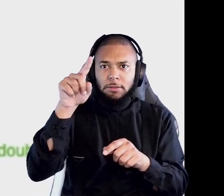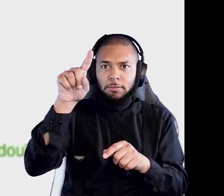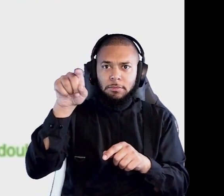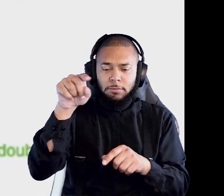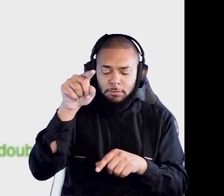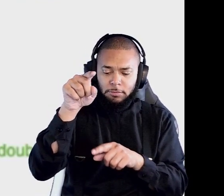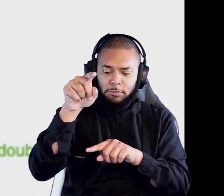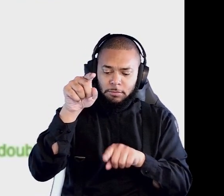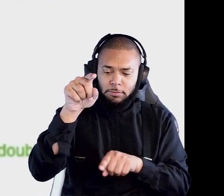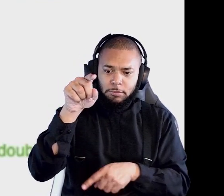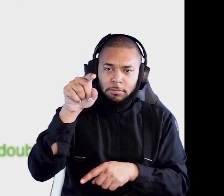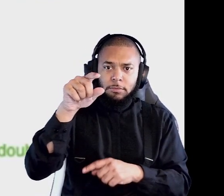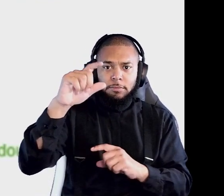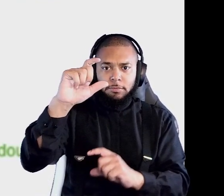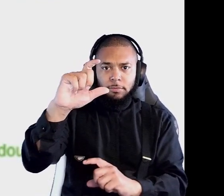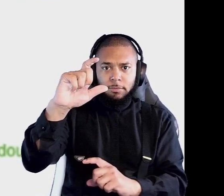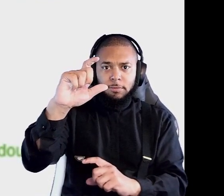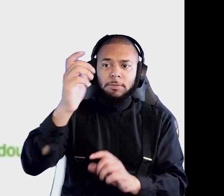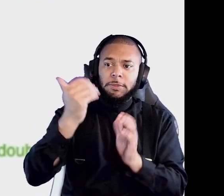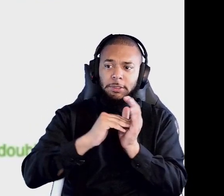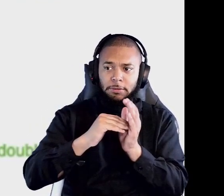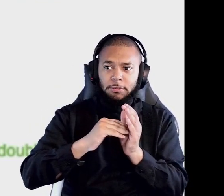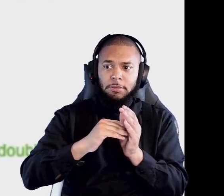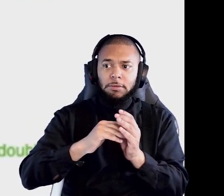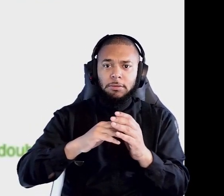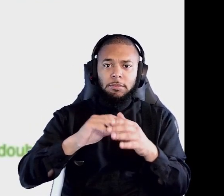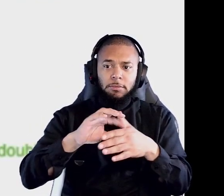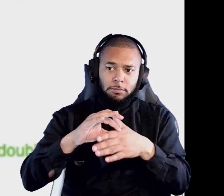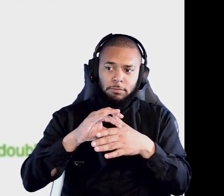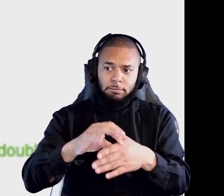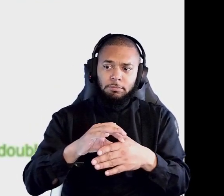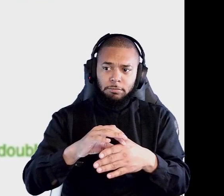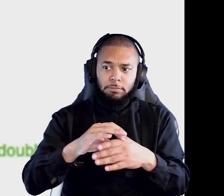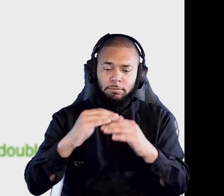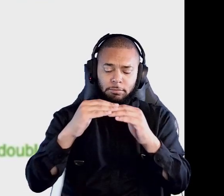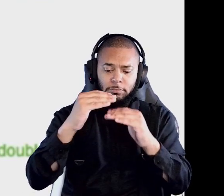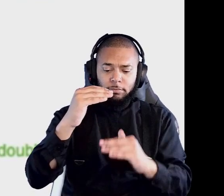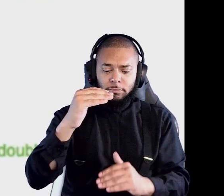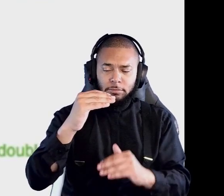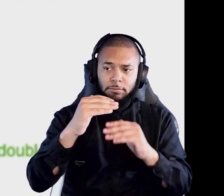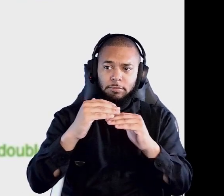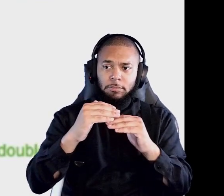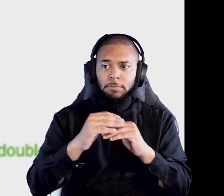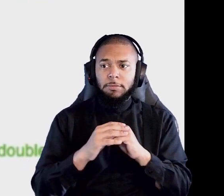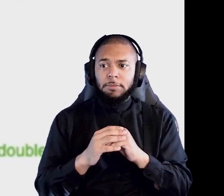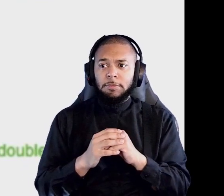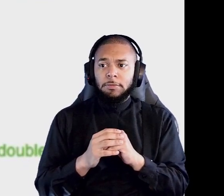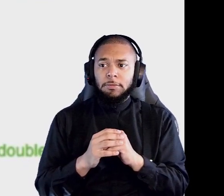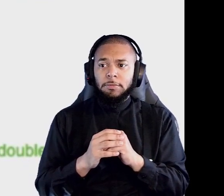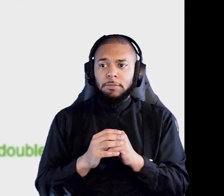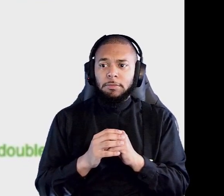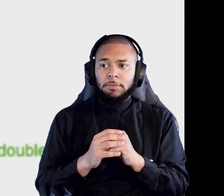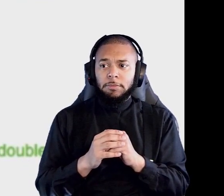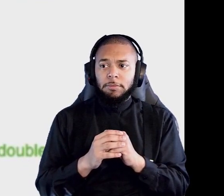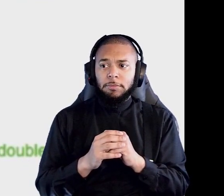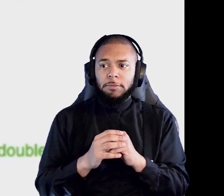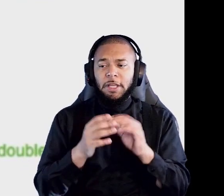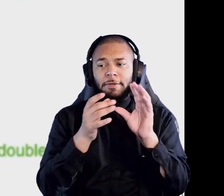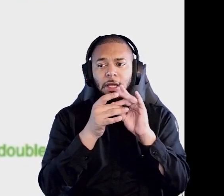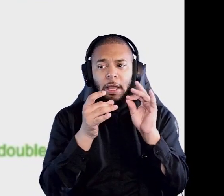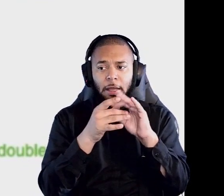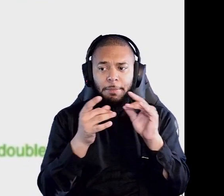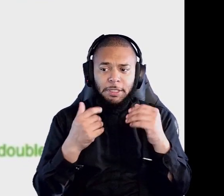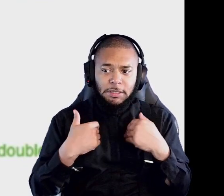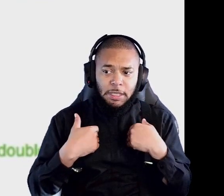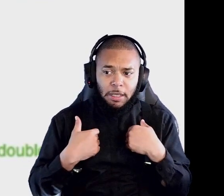then all the way down at the bottom, you'll see another bracket. And then you notice that I have even more comments in here, and this